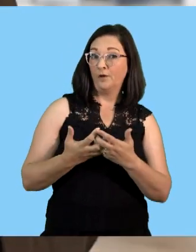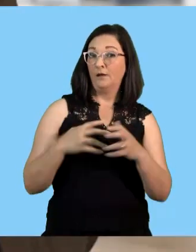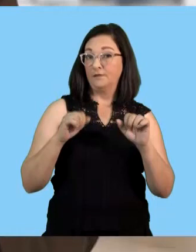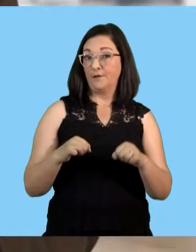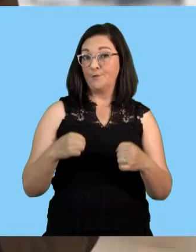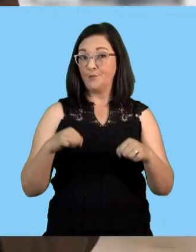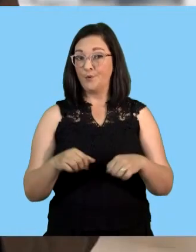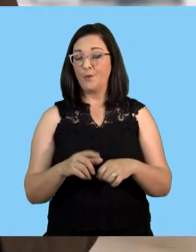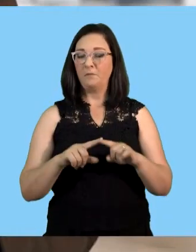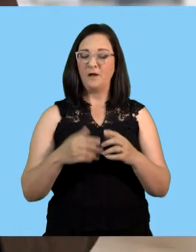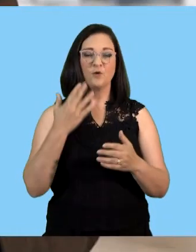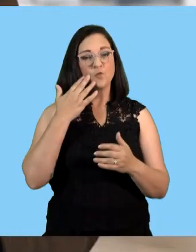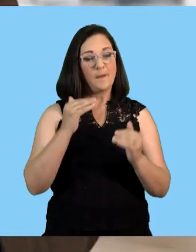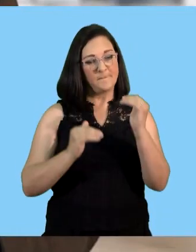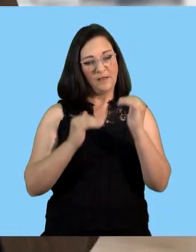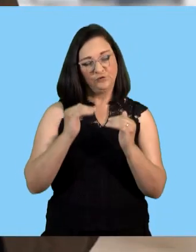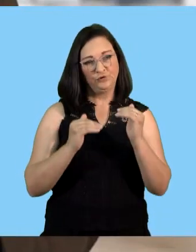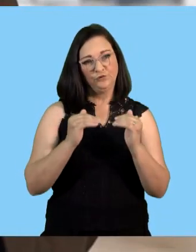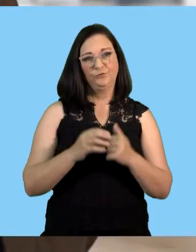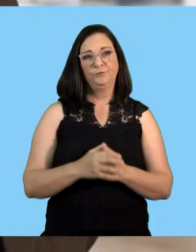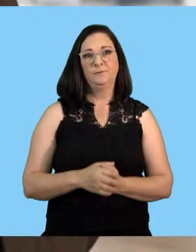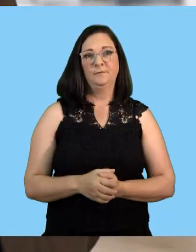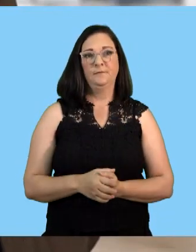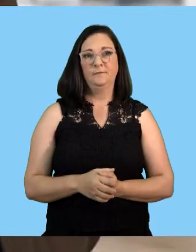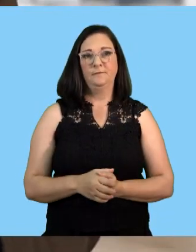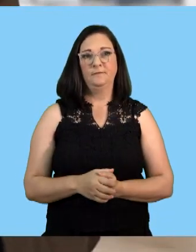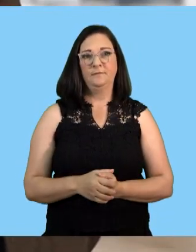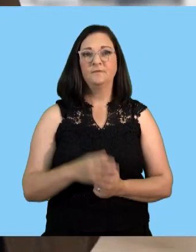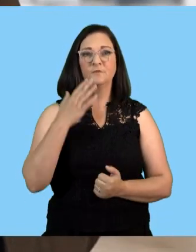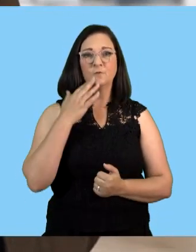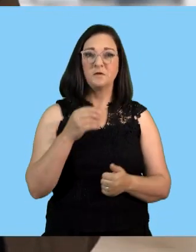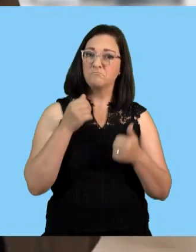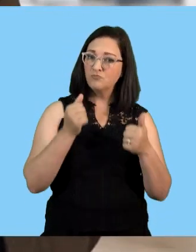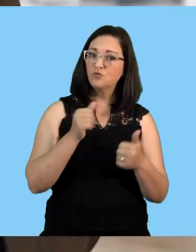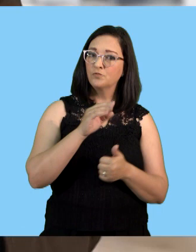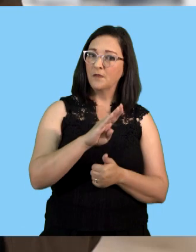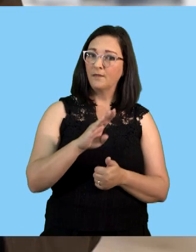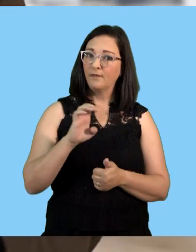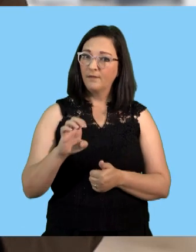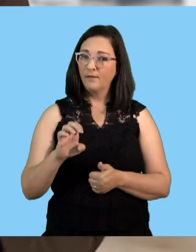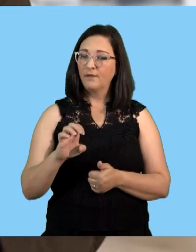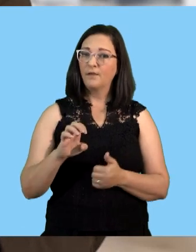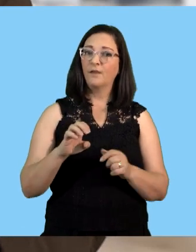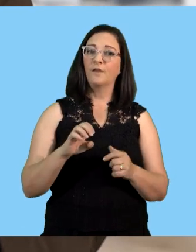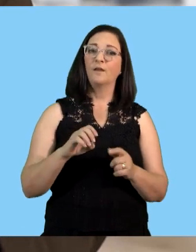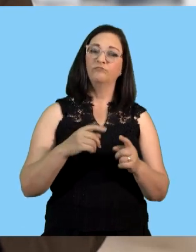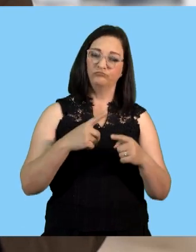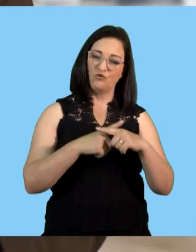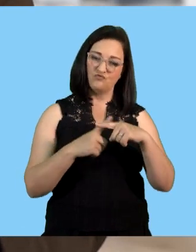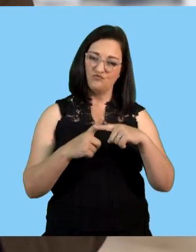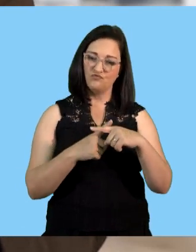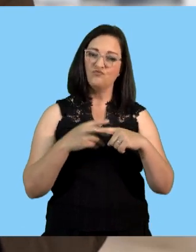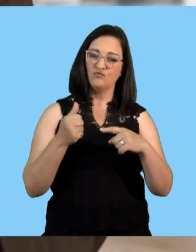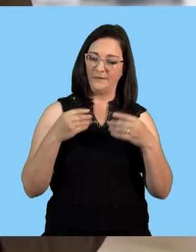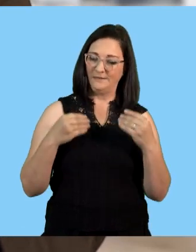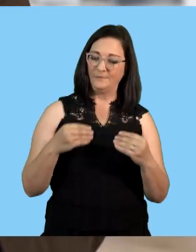are being measured, and we find that we've got a high or a good BEE rating, it improves the image